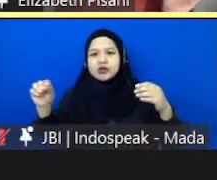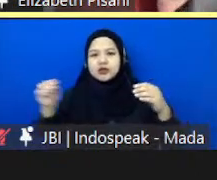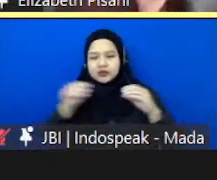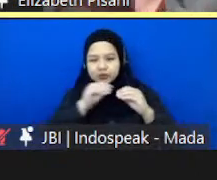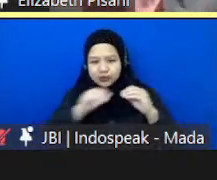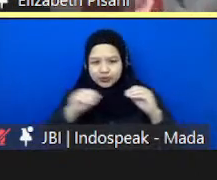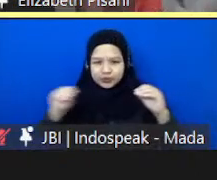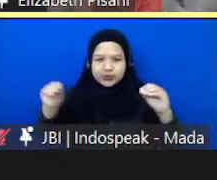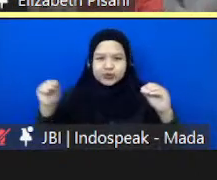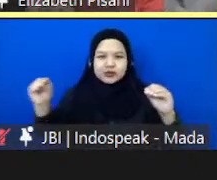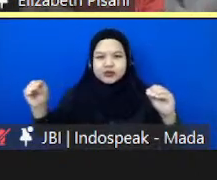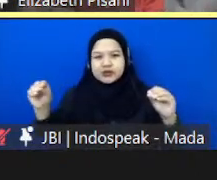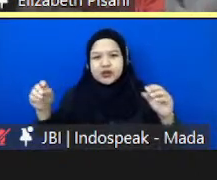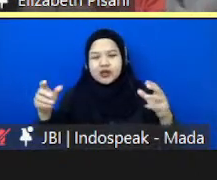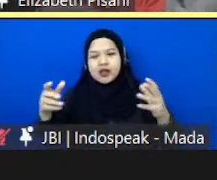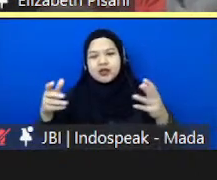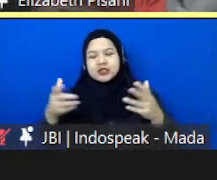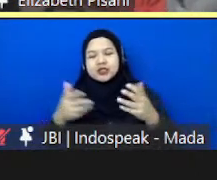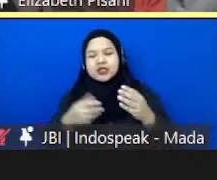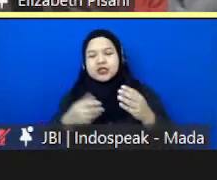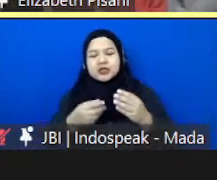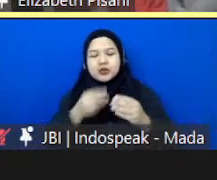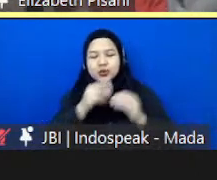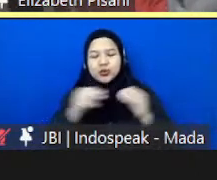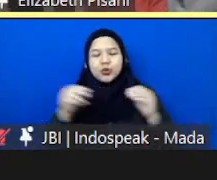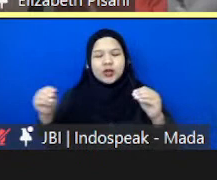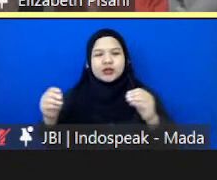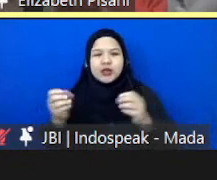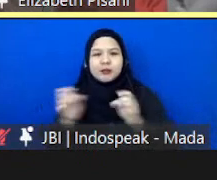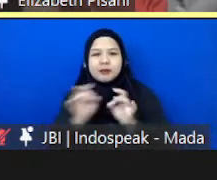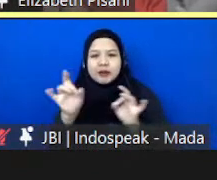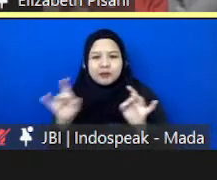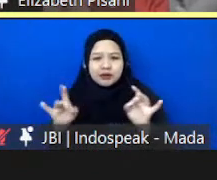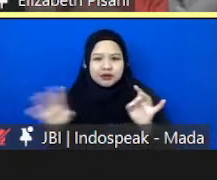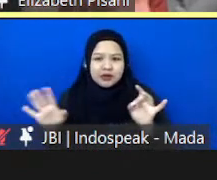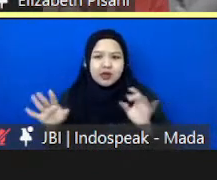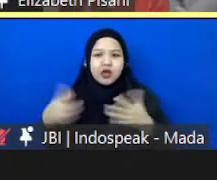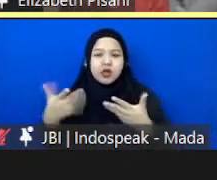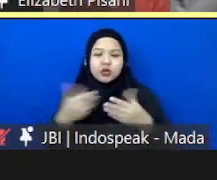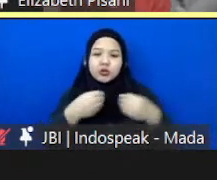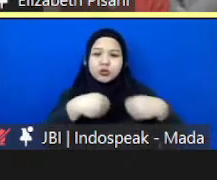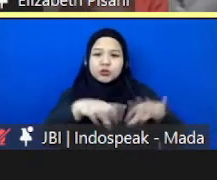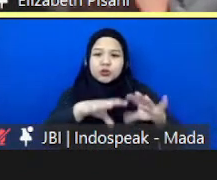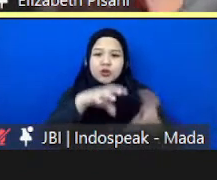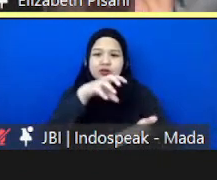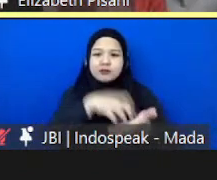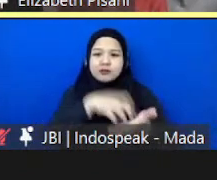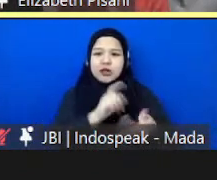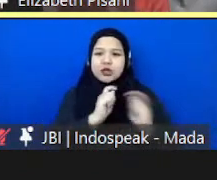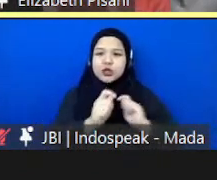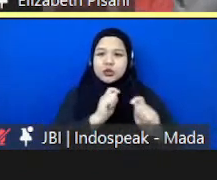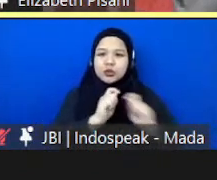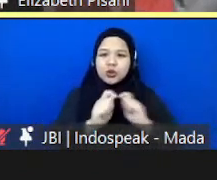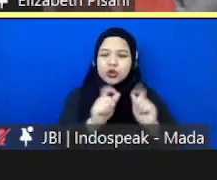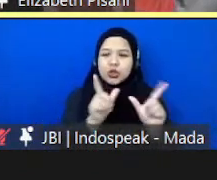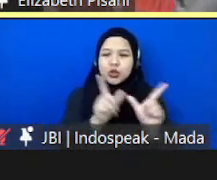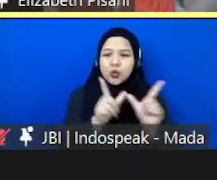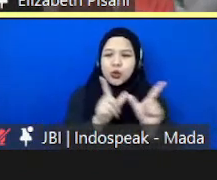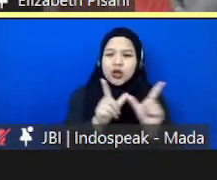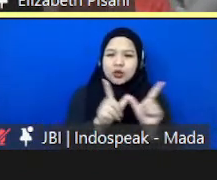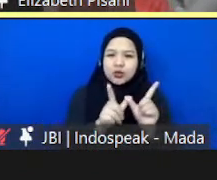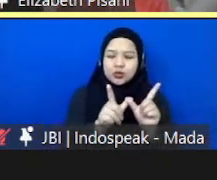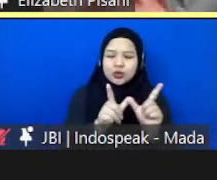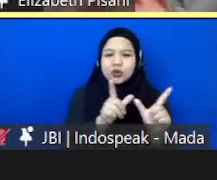gangsy, compared with something that's a ruko on the side of the road without air conditioning